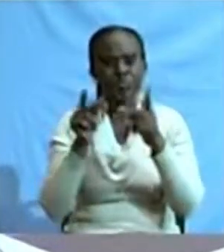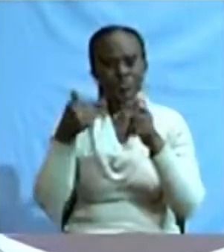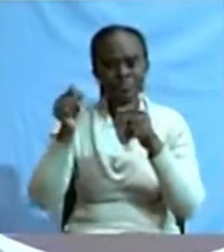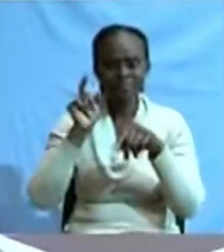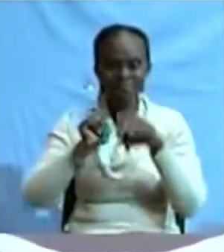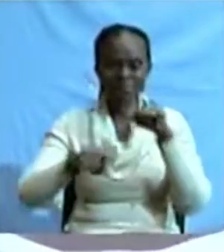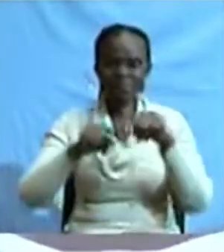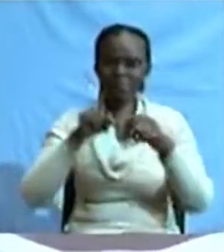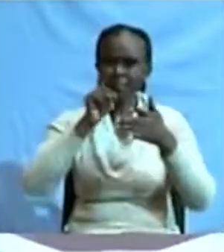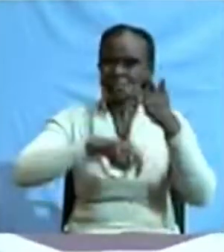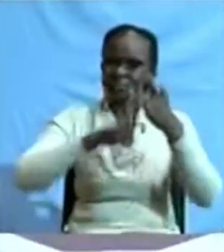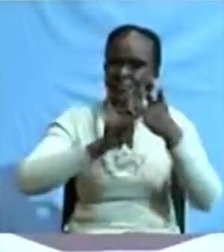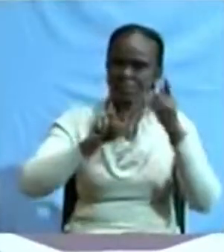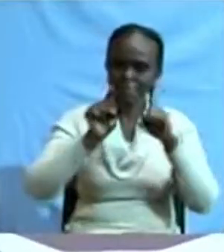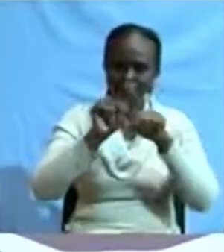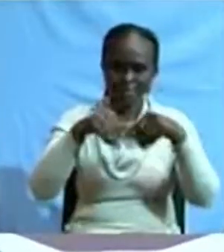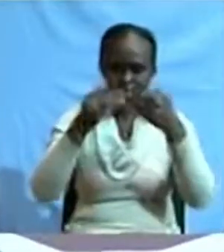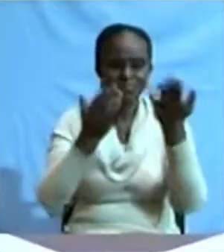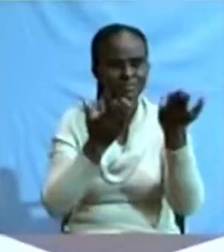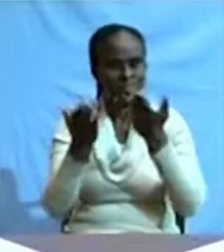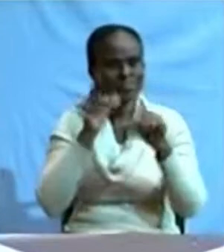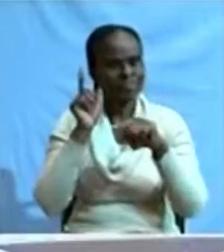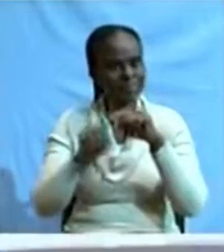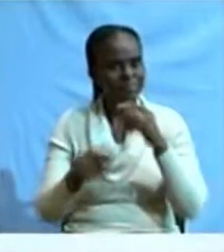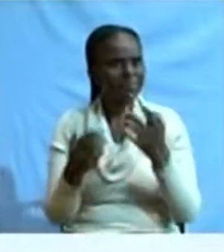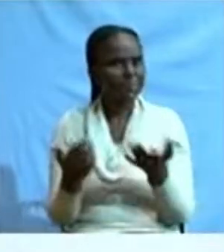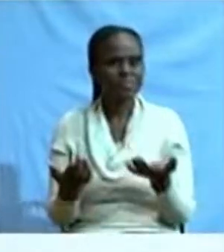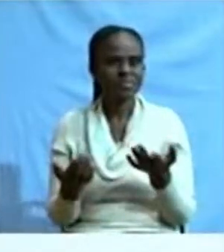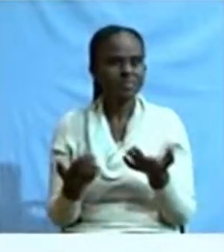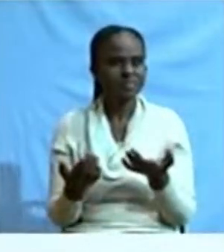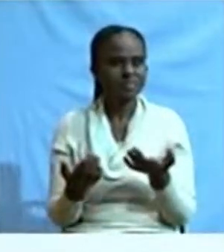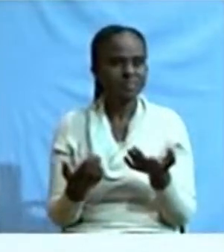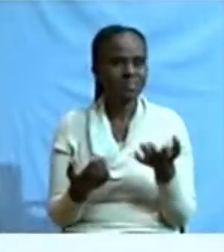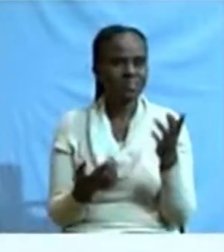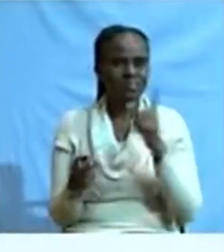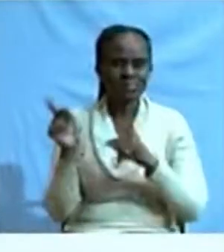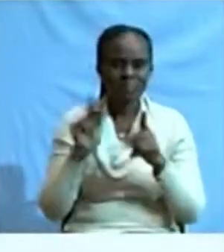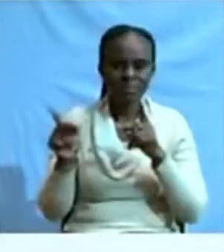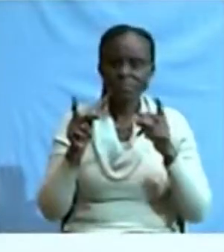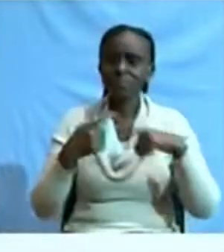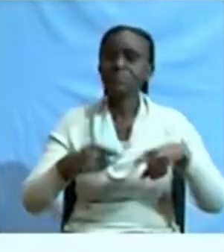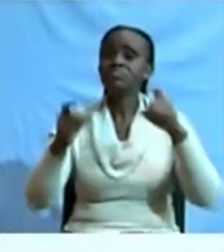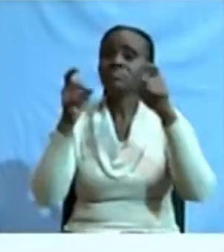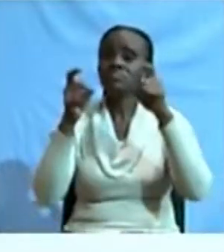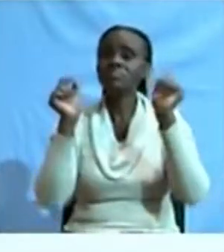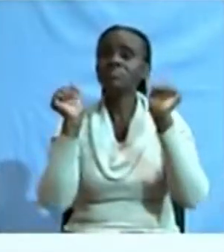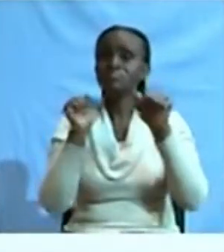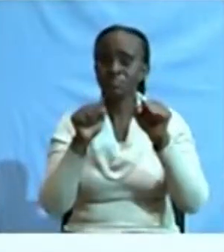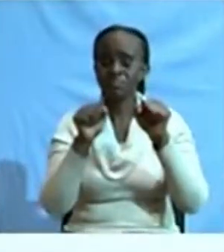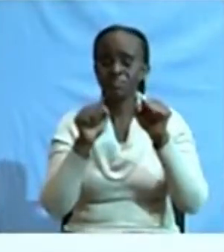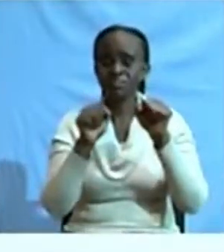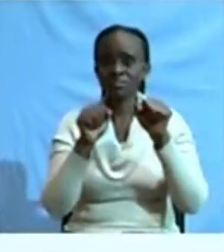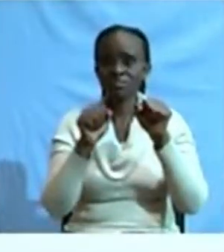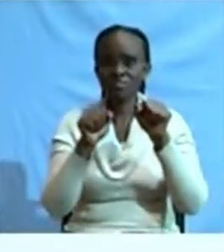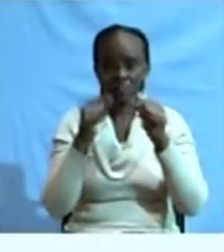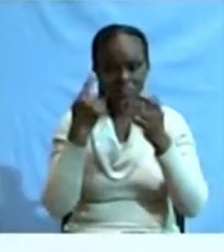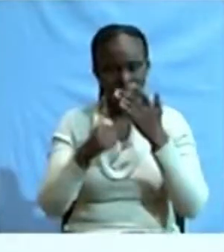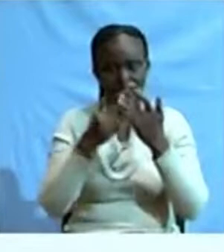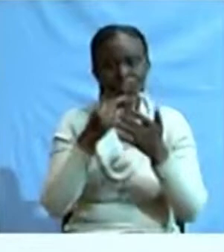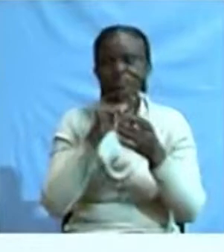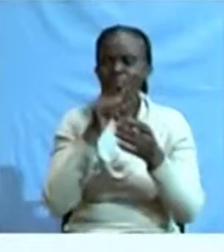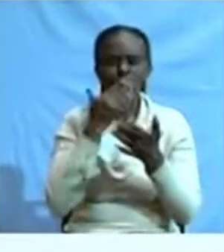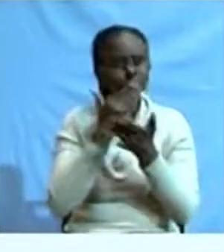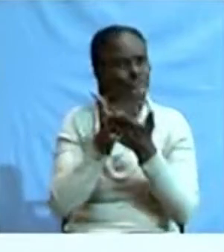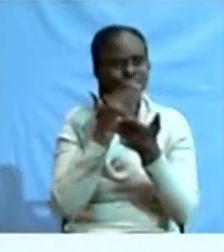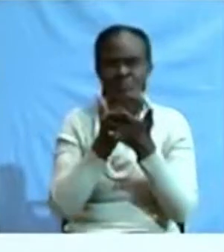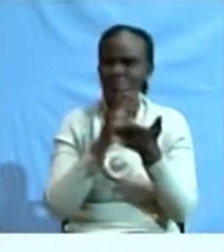have tax and you will not be able to offer service. The people can rise. So that's not a very good excuse, really.